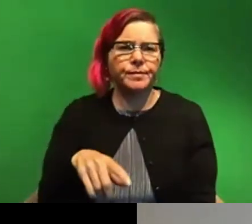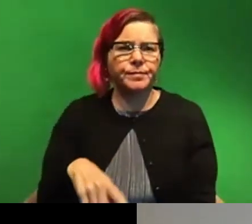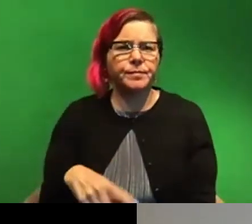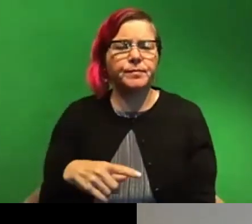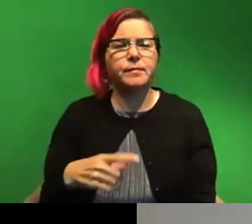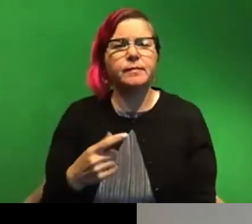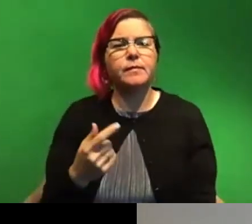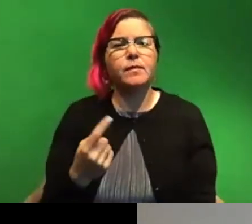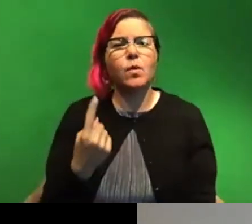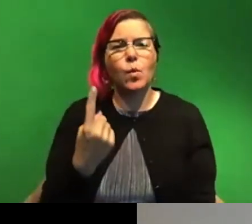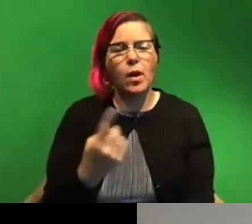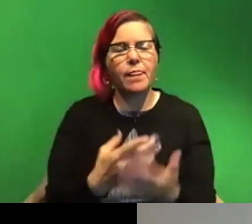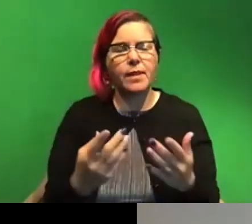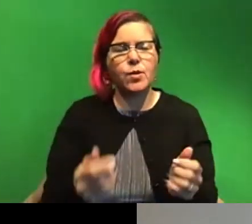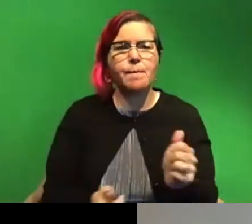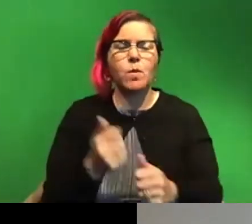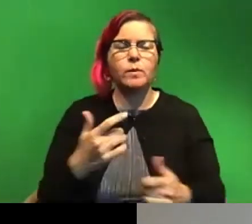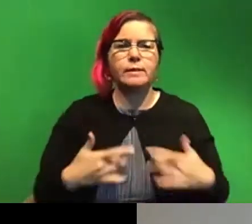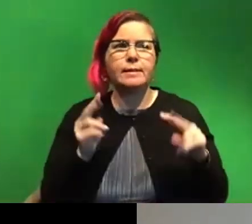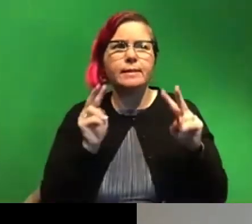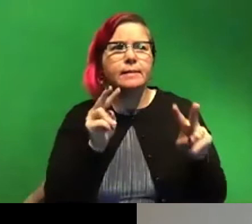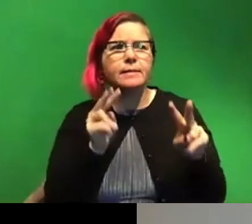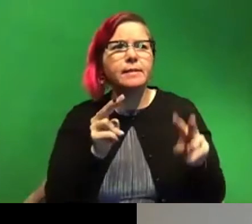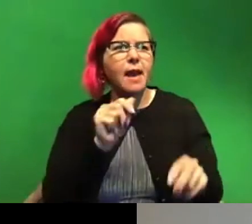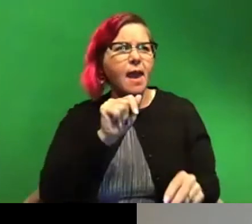that you're most excited about when it comes to the future of AI?